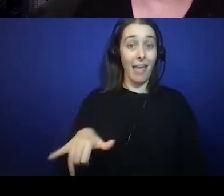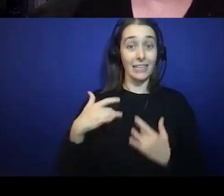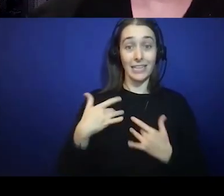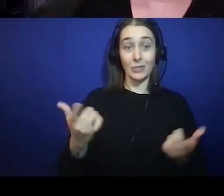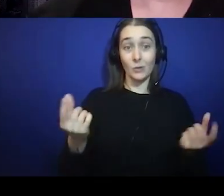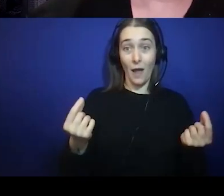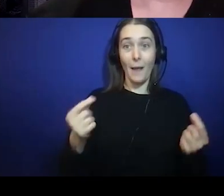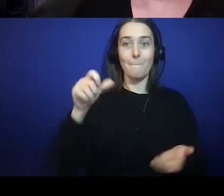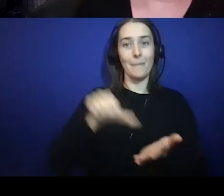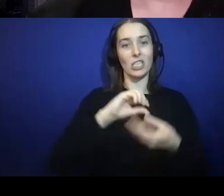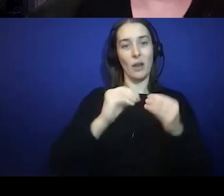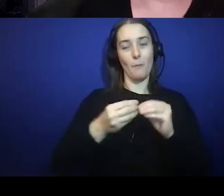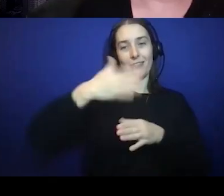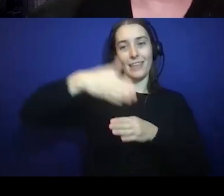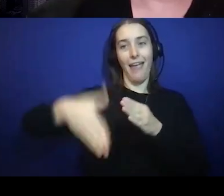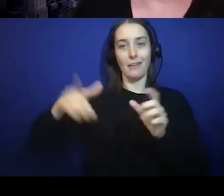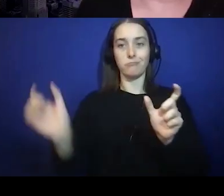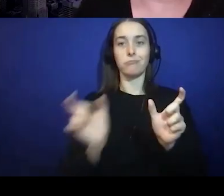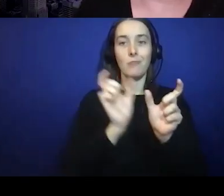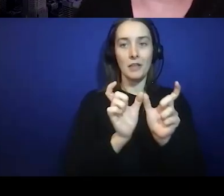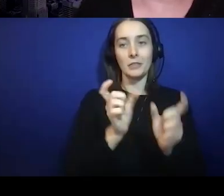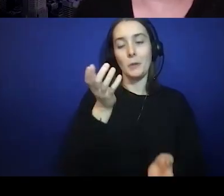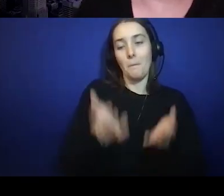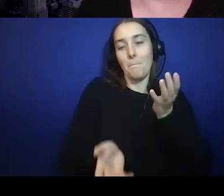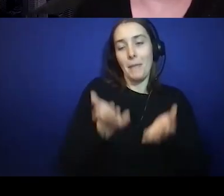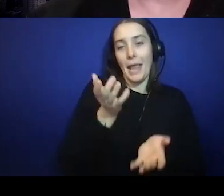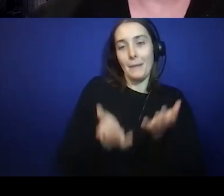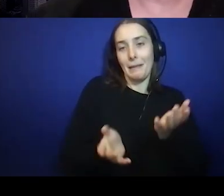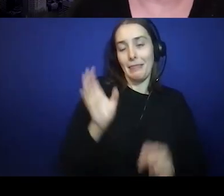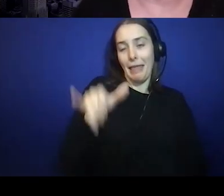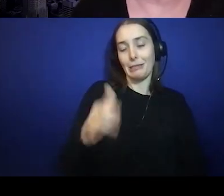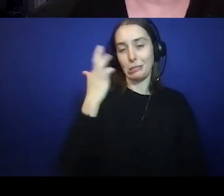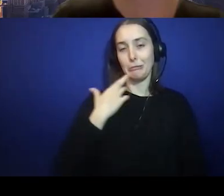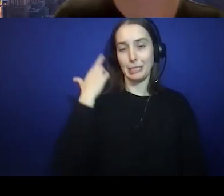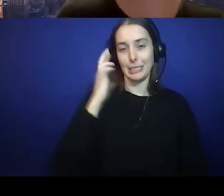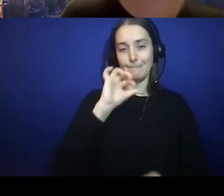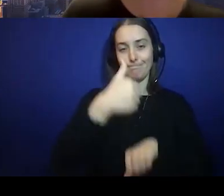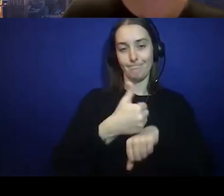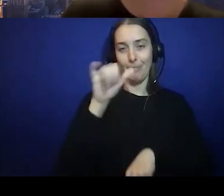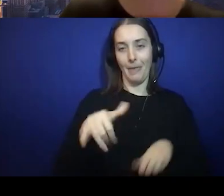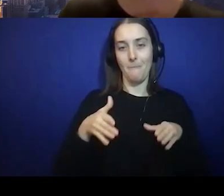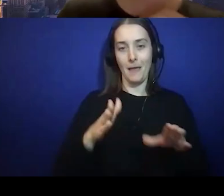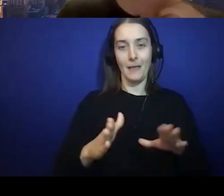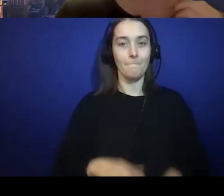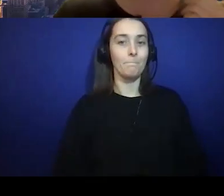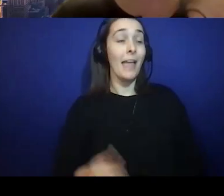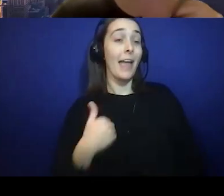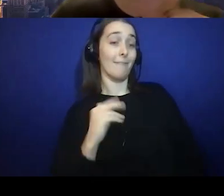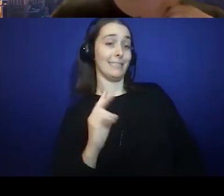the end. So I can only guess that it might be because of something like that. And we have a second question from